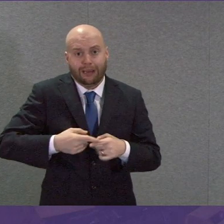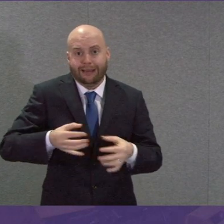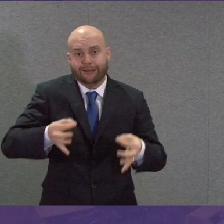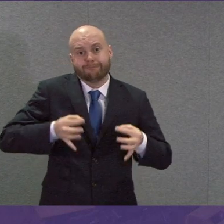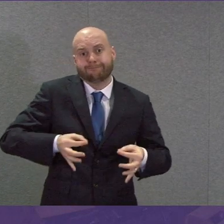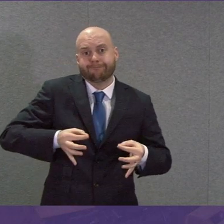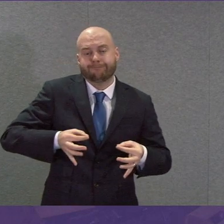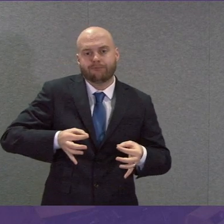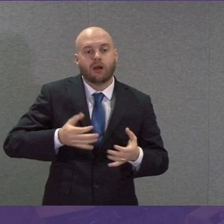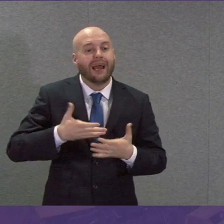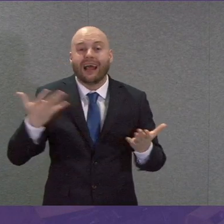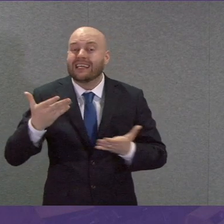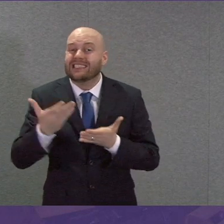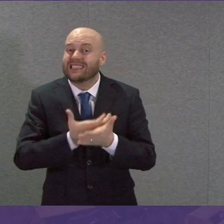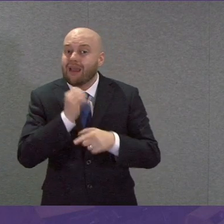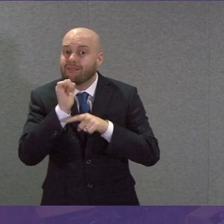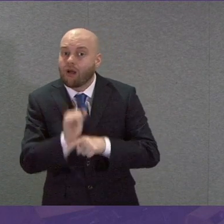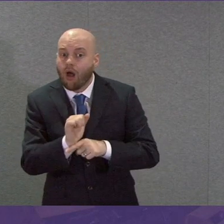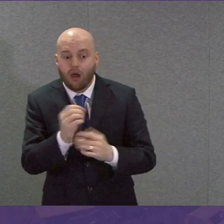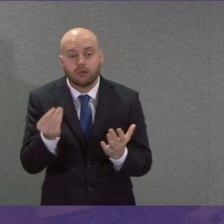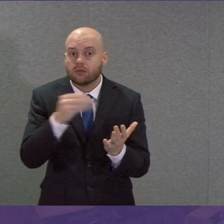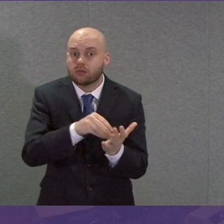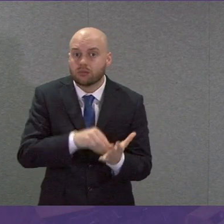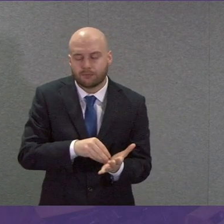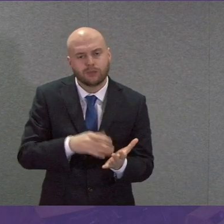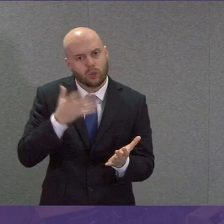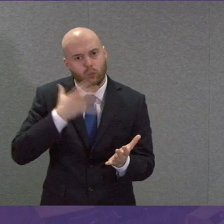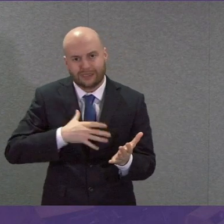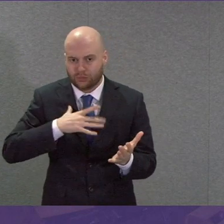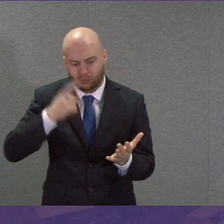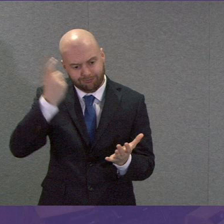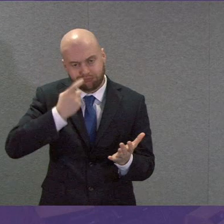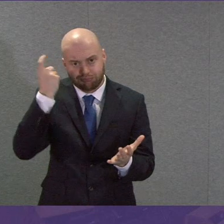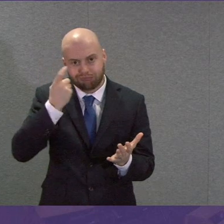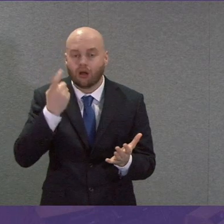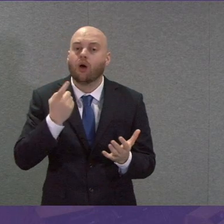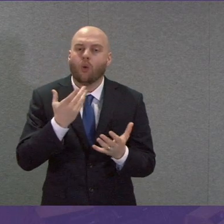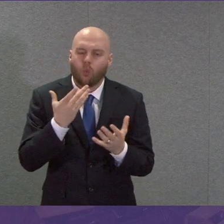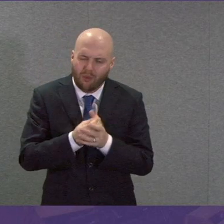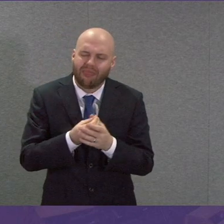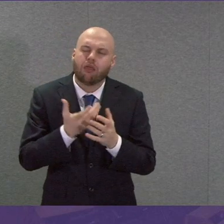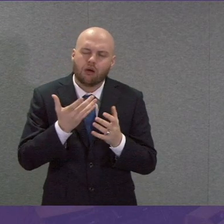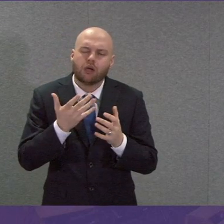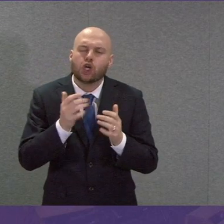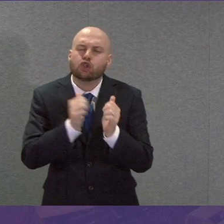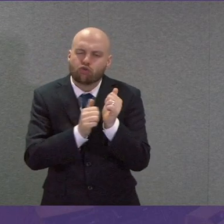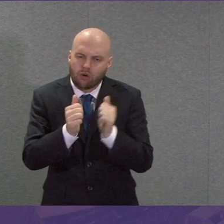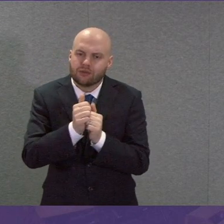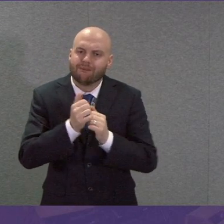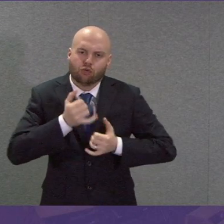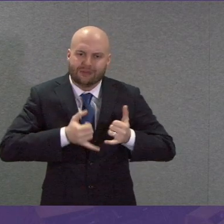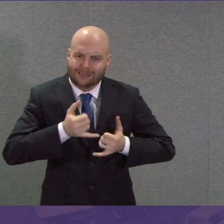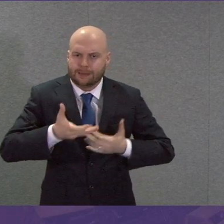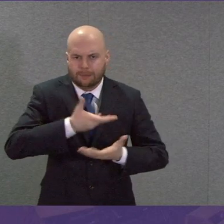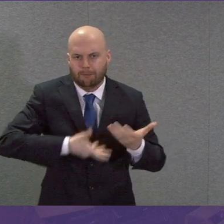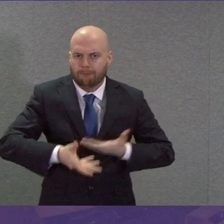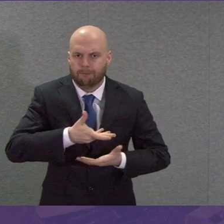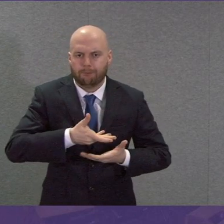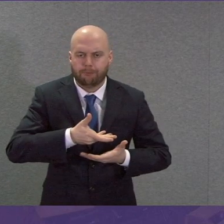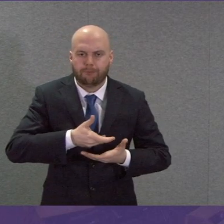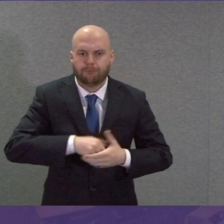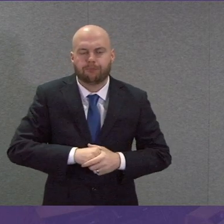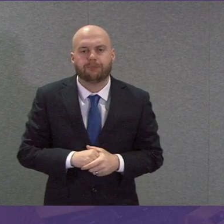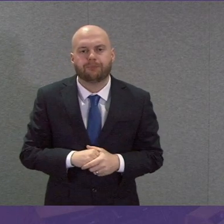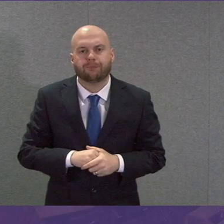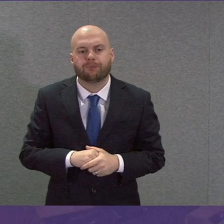required will be heeded in their concerned and constructive criticism. The intention here is for a legislative